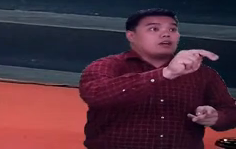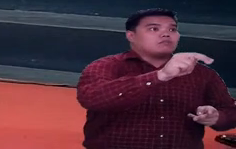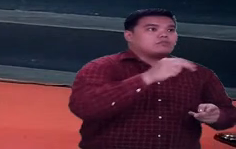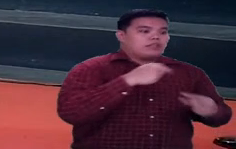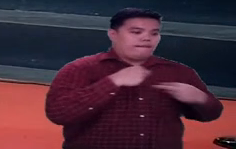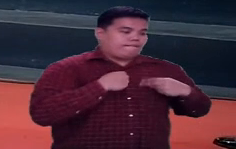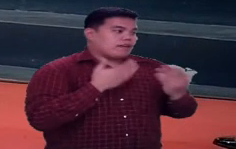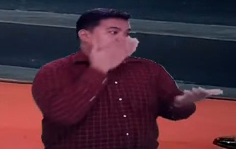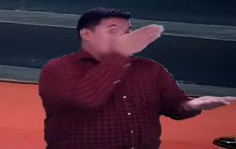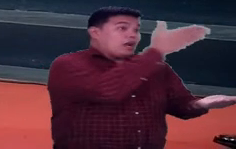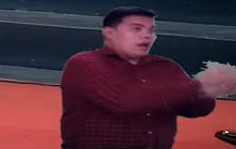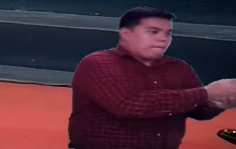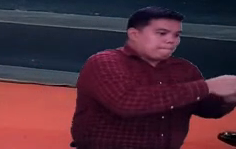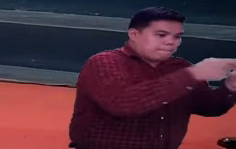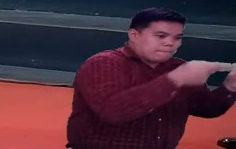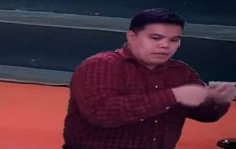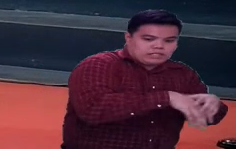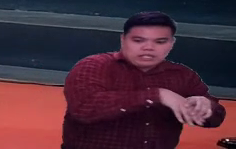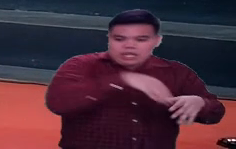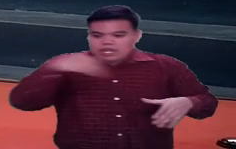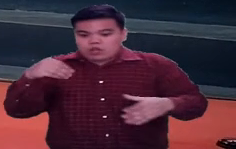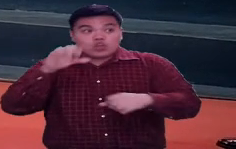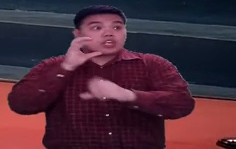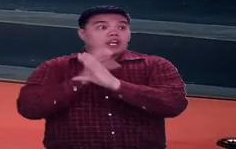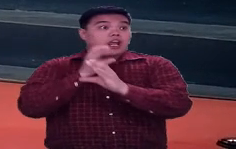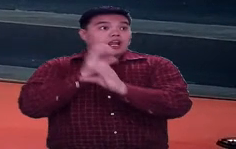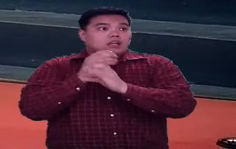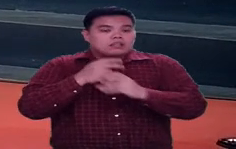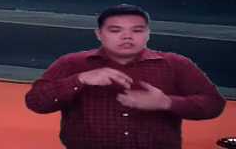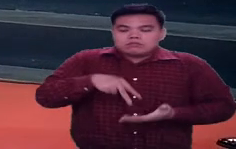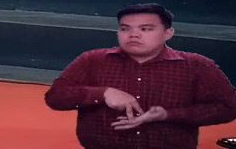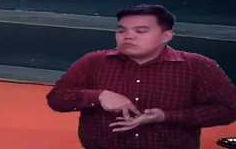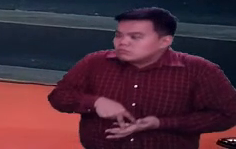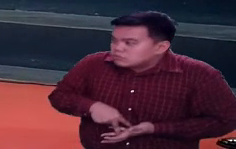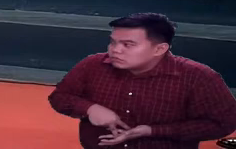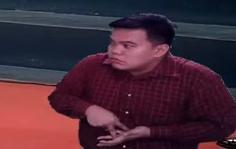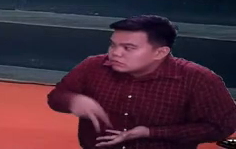this place, and we got out of the car, and he got out, and he looked around.